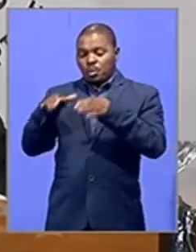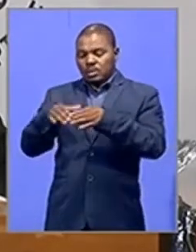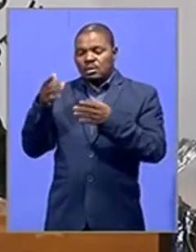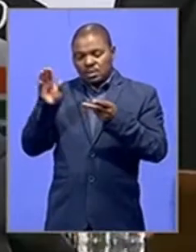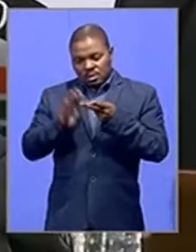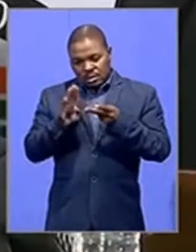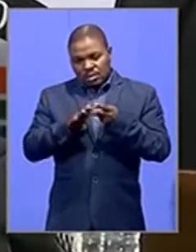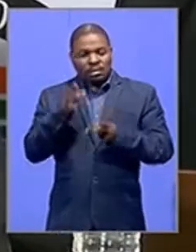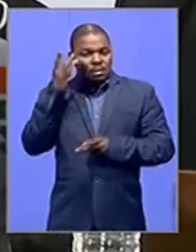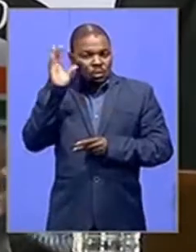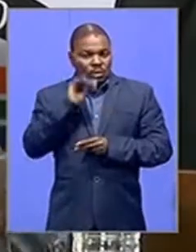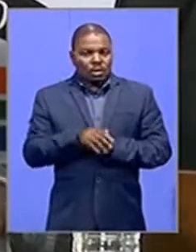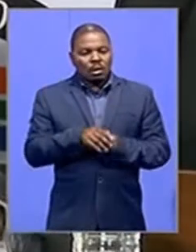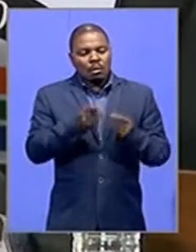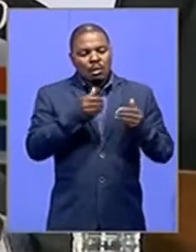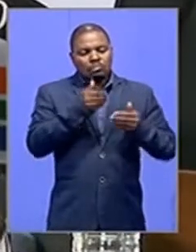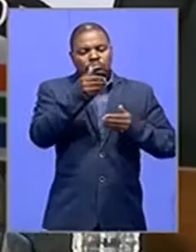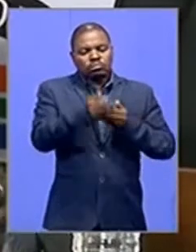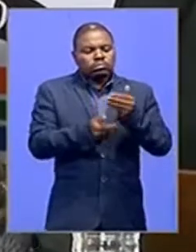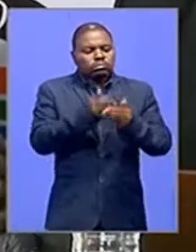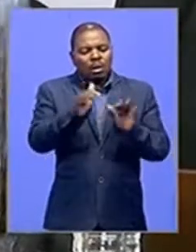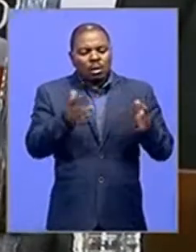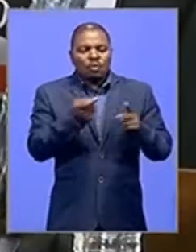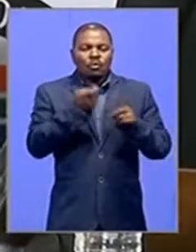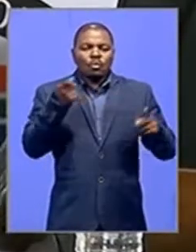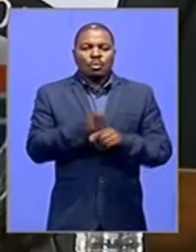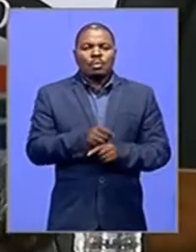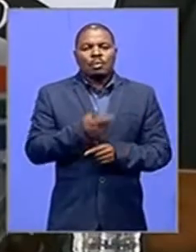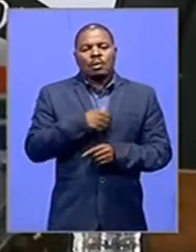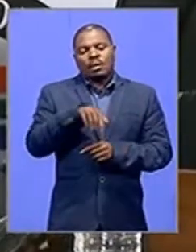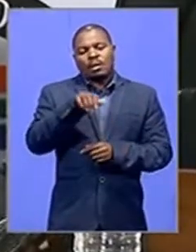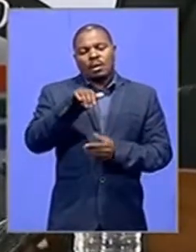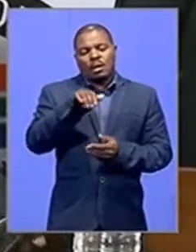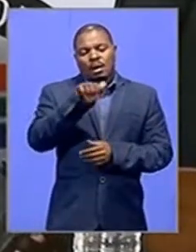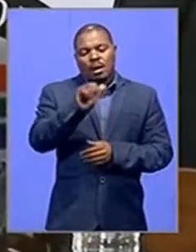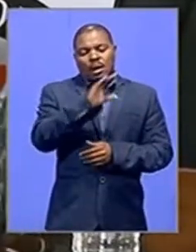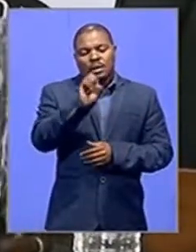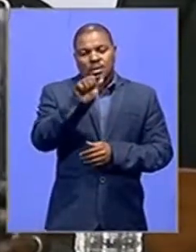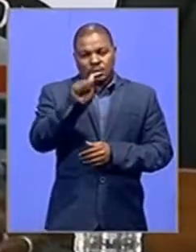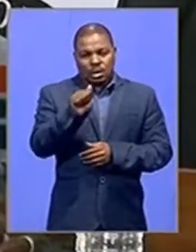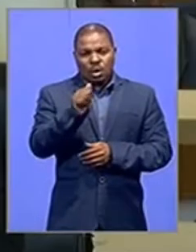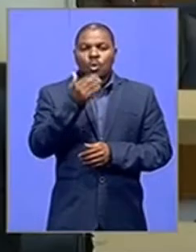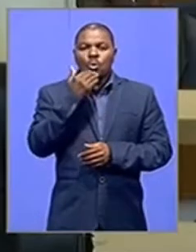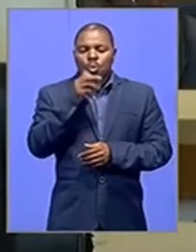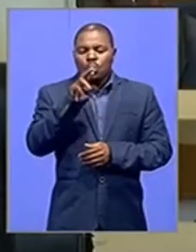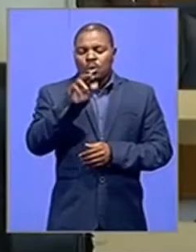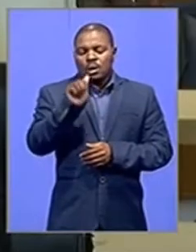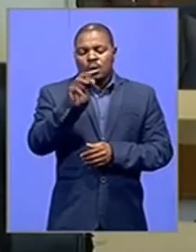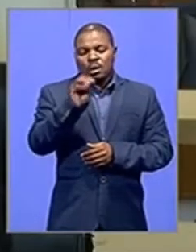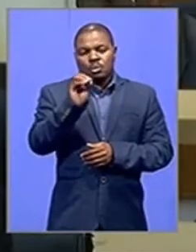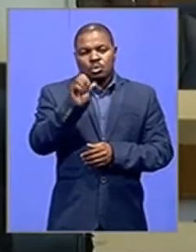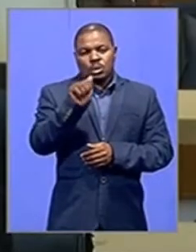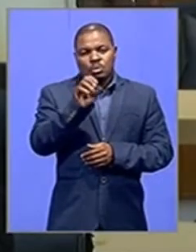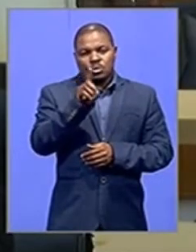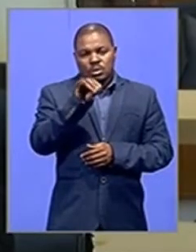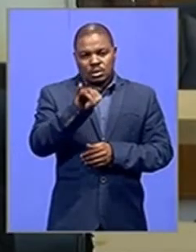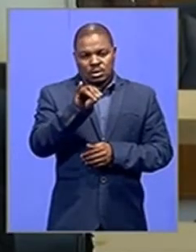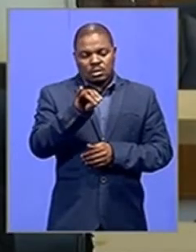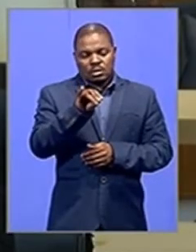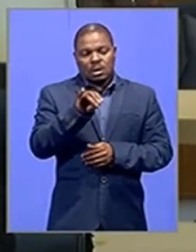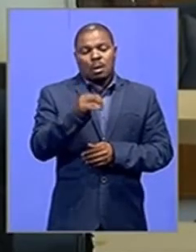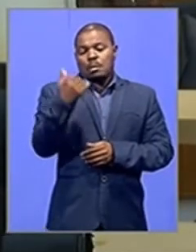le tshepedišo ya ditšhelete go tšwa go Moswaramatlotlo wa peleng wa Airports Company South Africa Phetolo Ramosebudi. Maabane Ramosebudi o ganne go